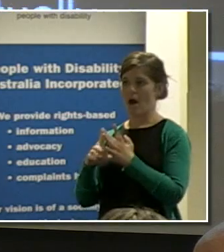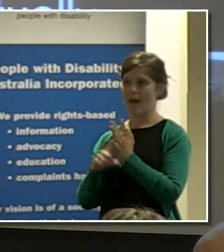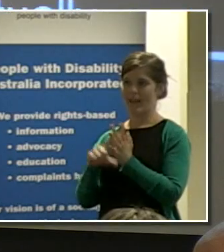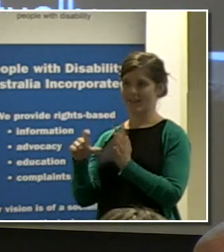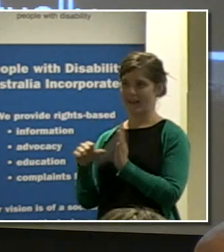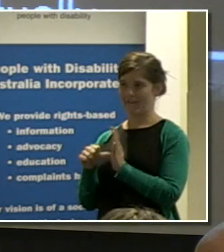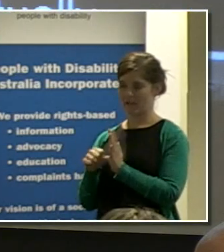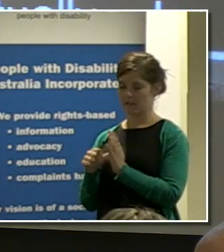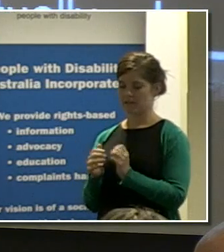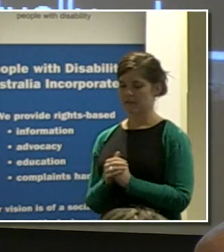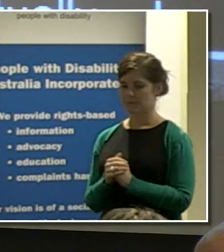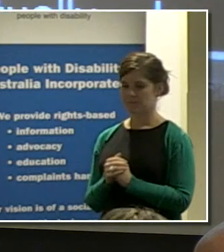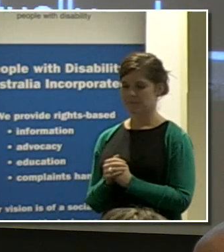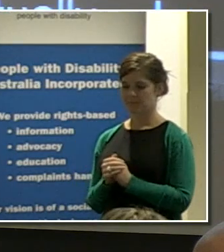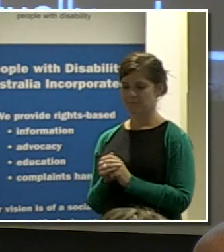looking at.